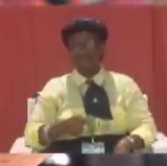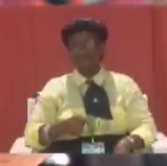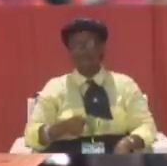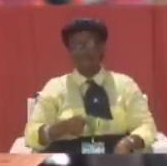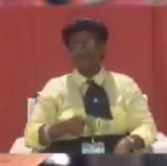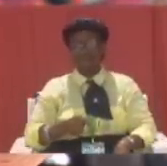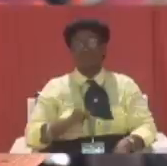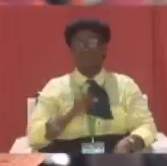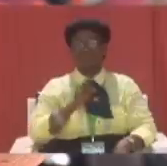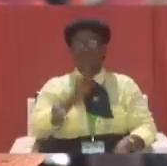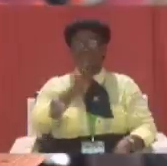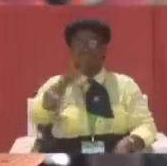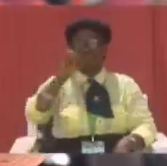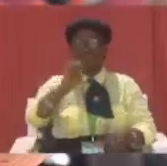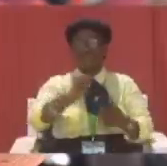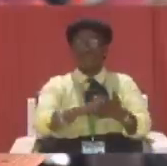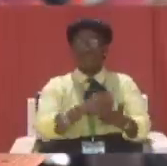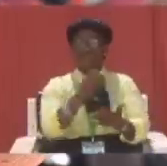is evidence